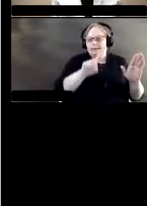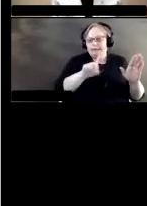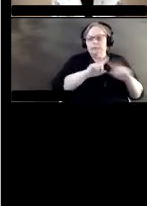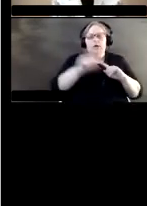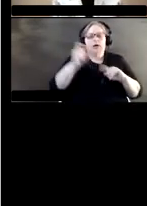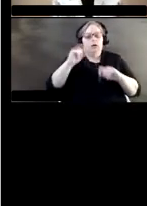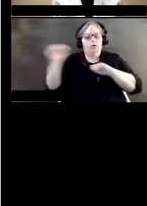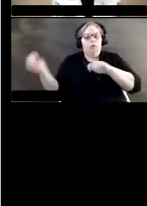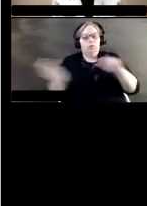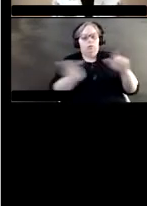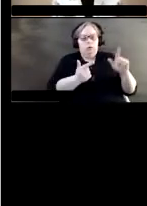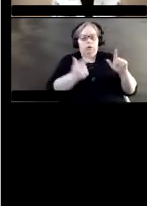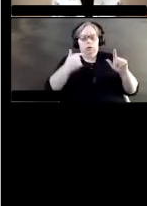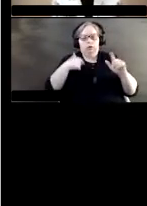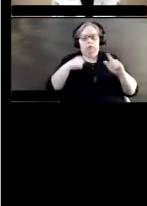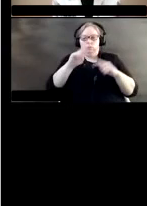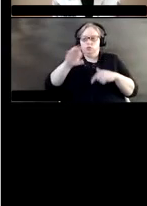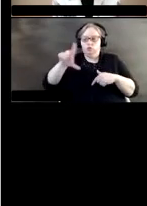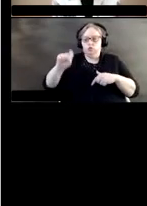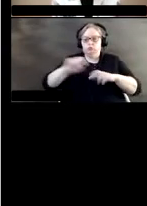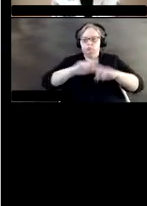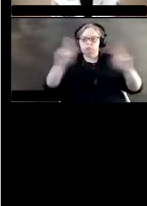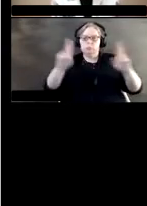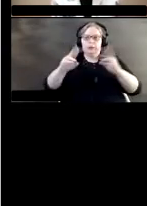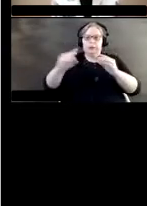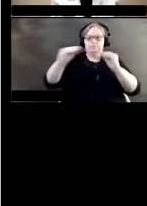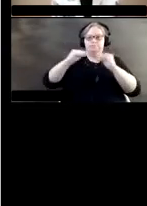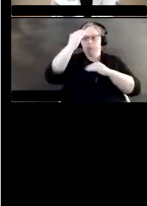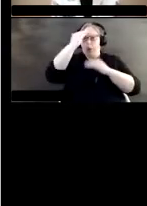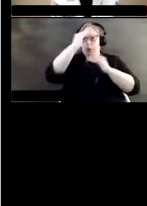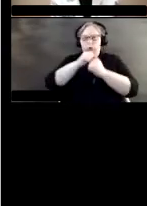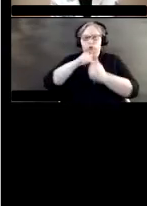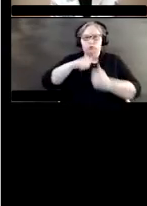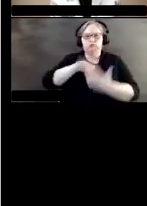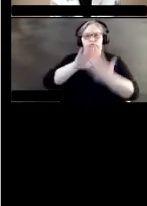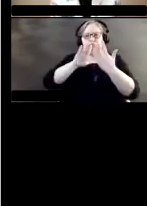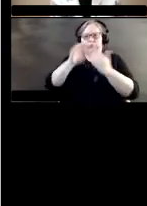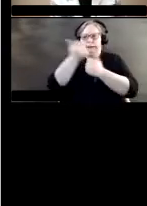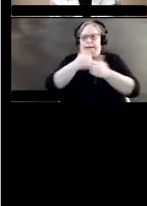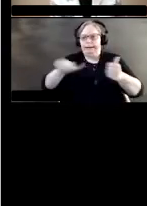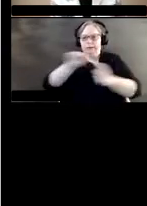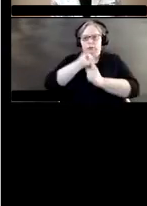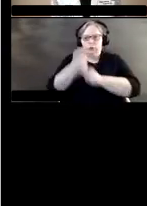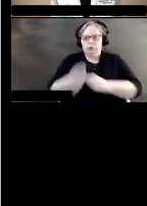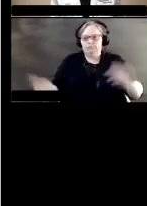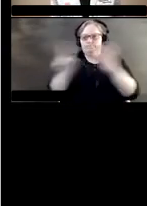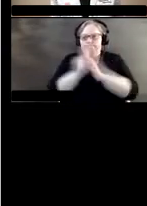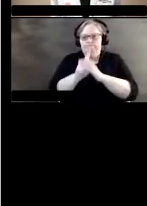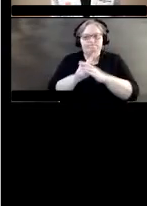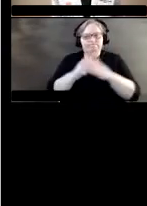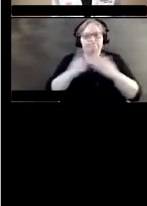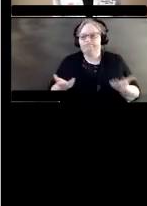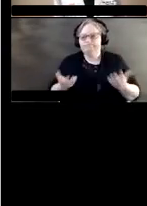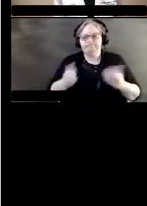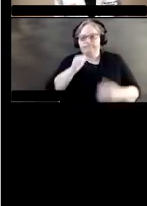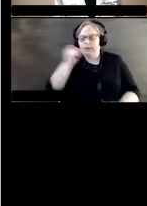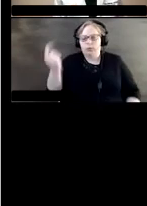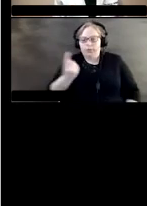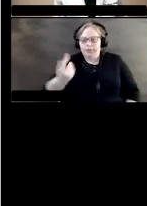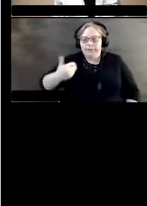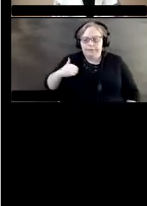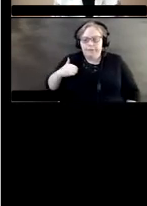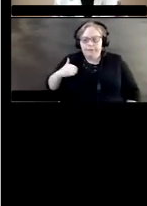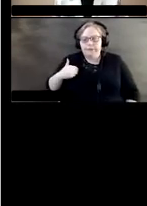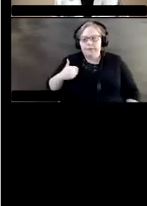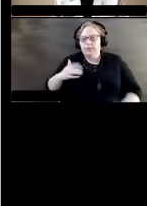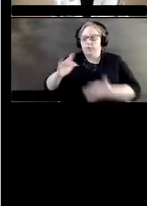the tools to be able to handle everything that's thrown at us, no matter what in life. And we don't always want just medications for